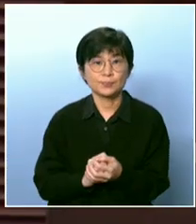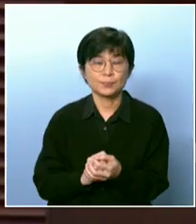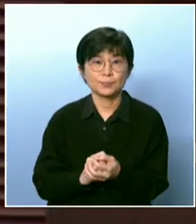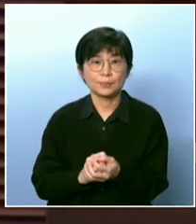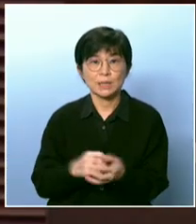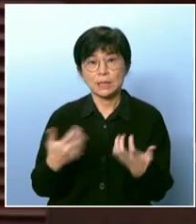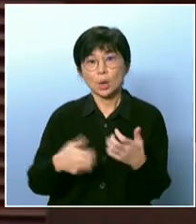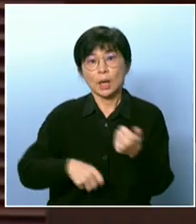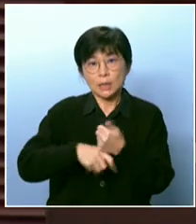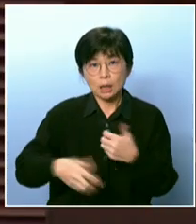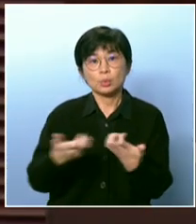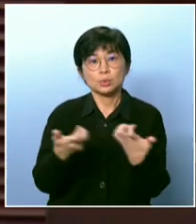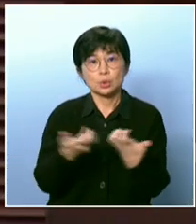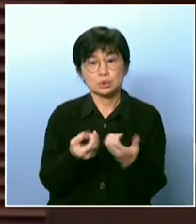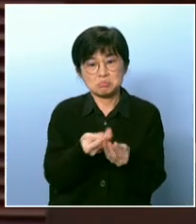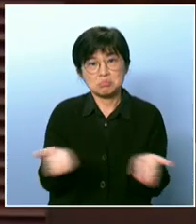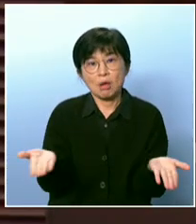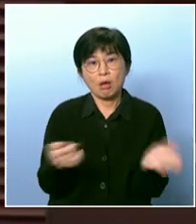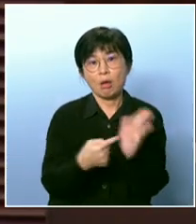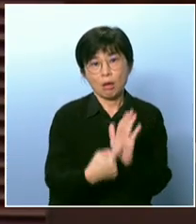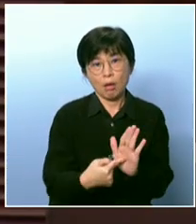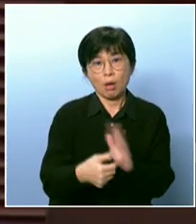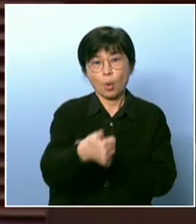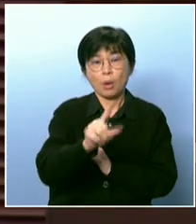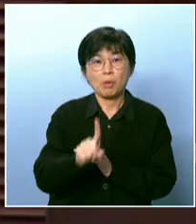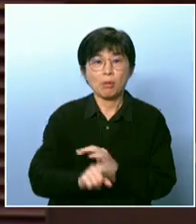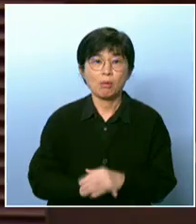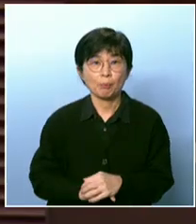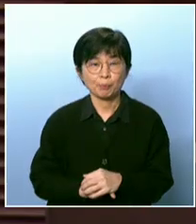15,000 or above income. For those who do not participate, it's just